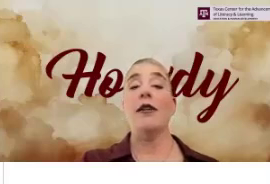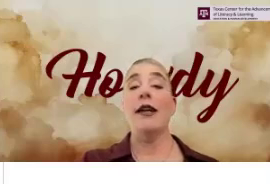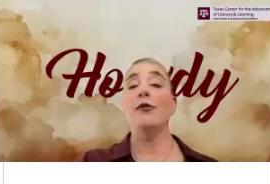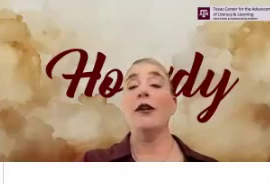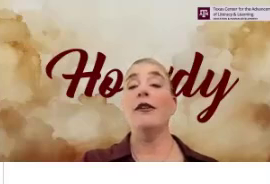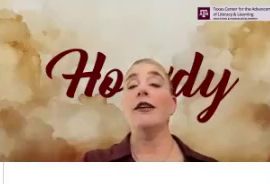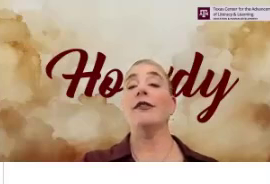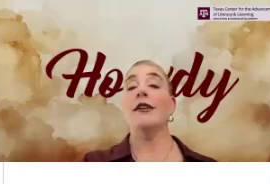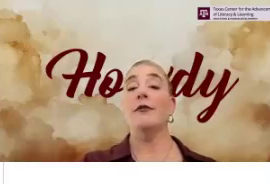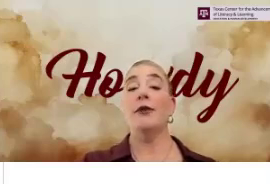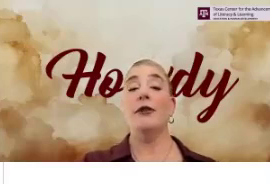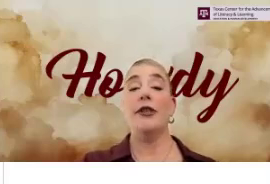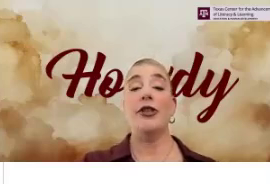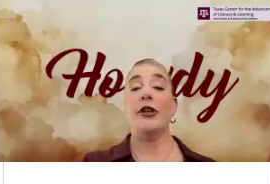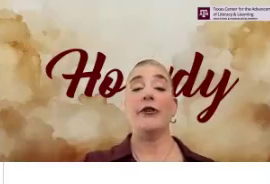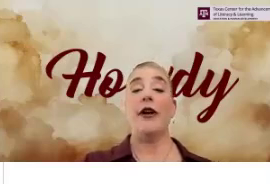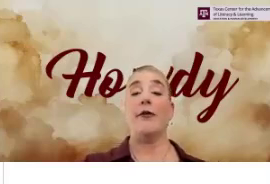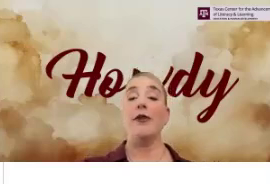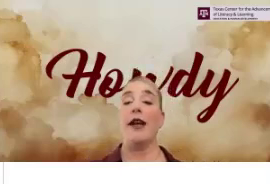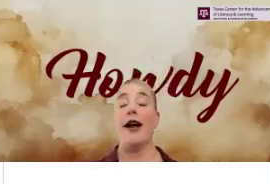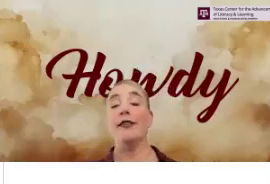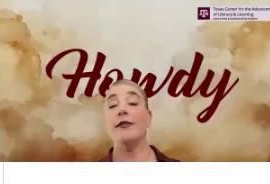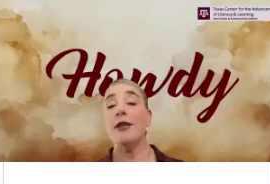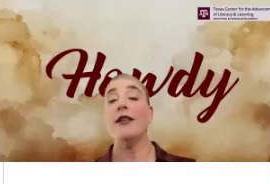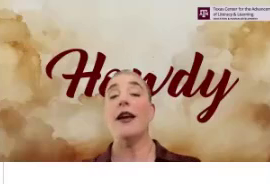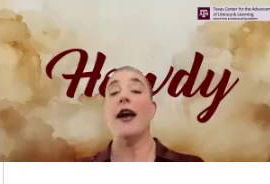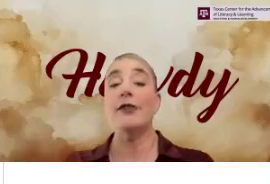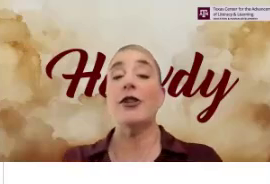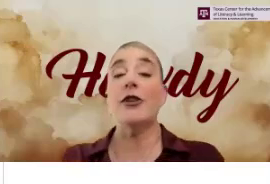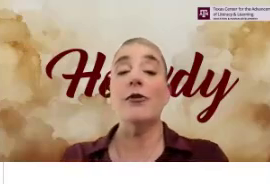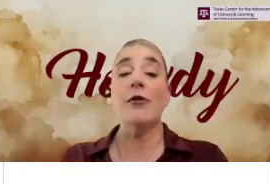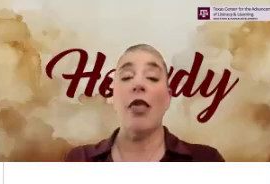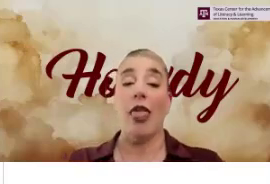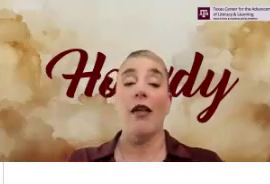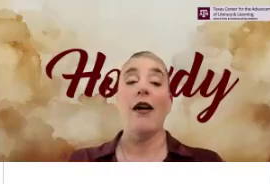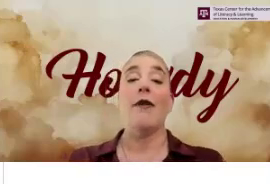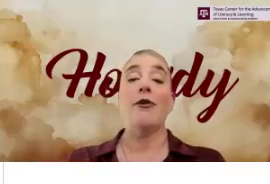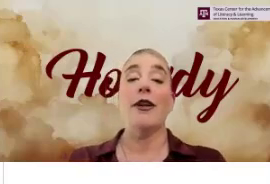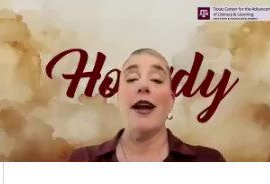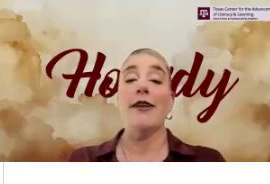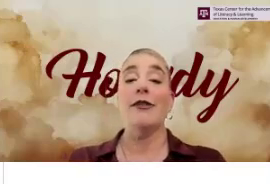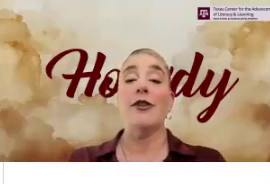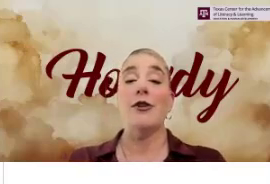so let's run the accessibility checker. I'm going to ask you